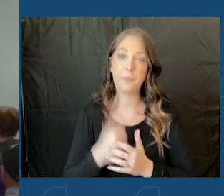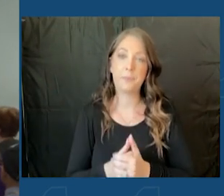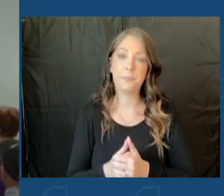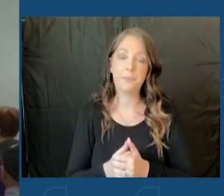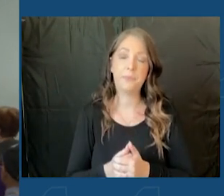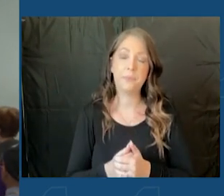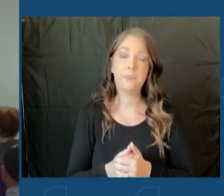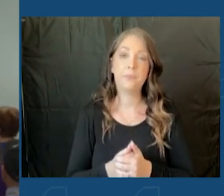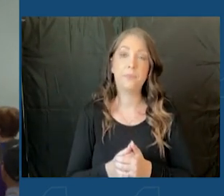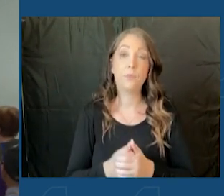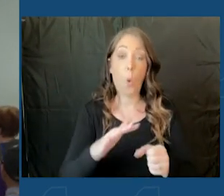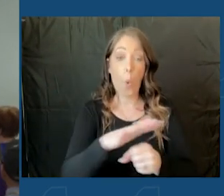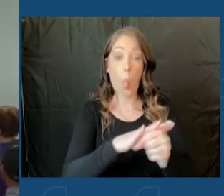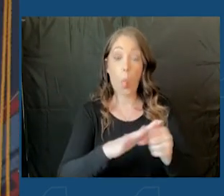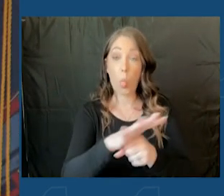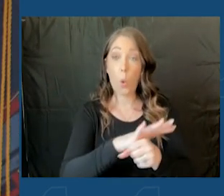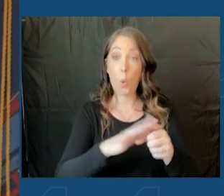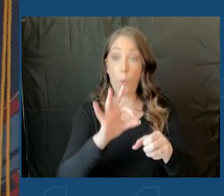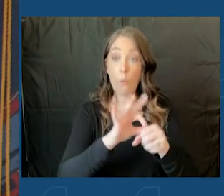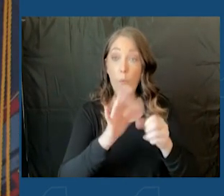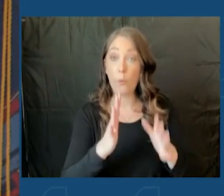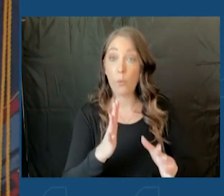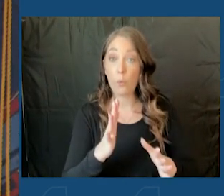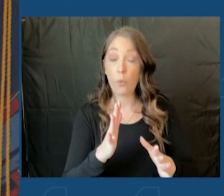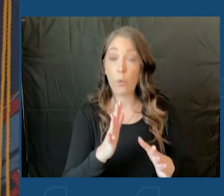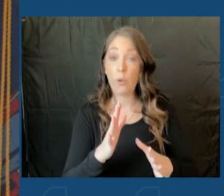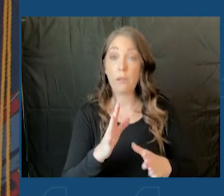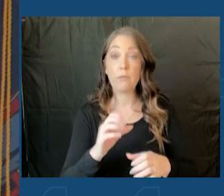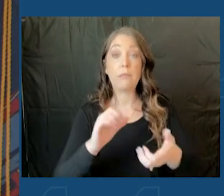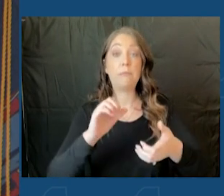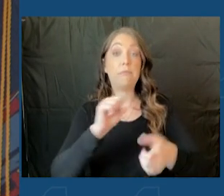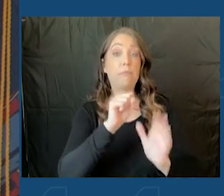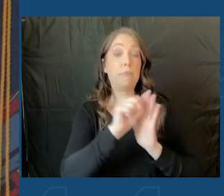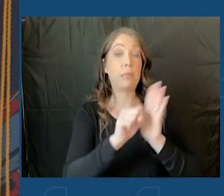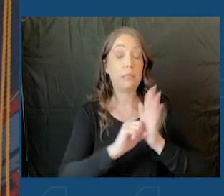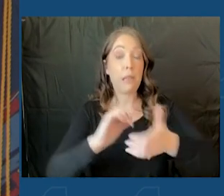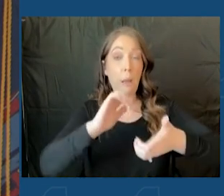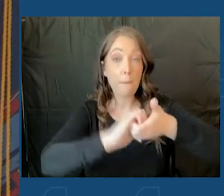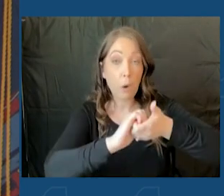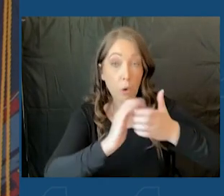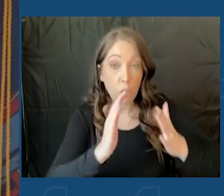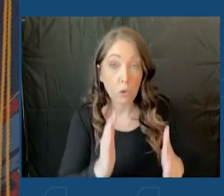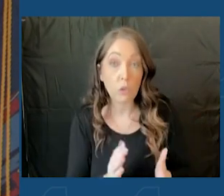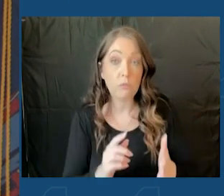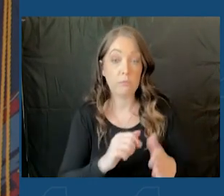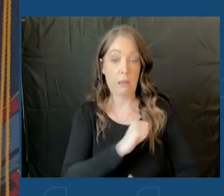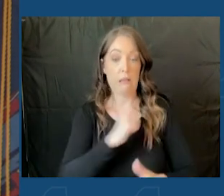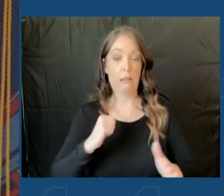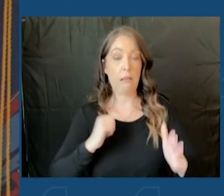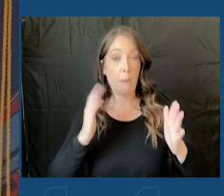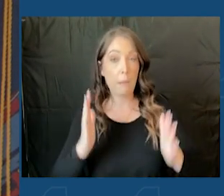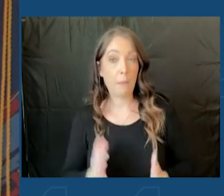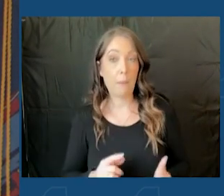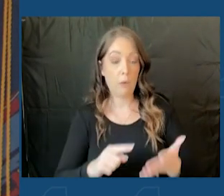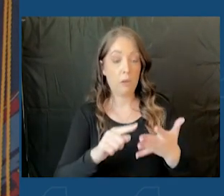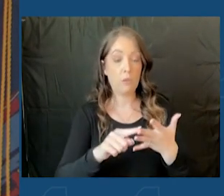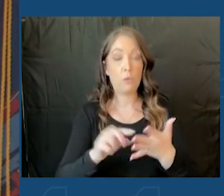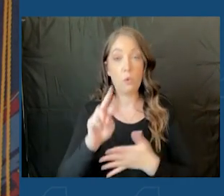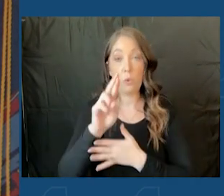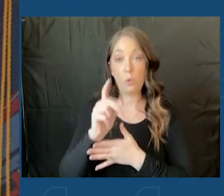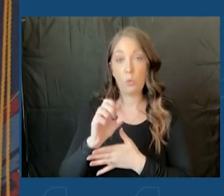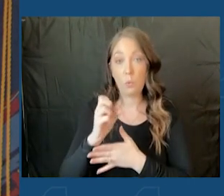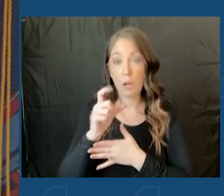to our local officials. Again, I mentioned our state partners, John Mannion, who's here, Bill Magnarelli, assembly member, Rachel May has joined us, Pamela